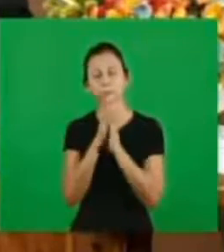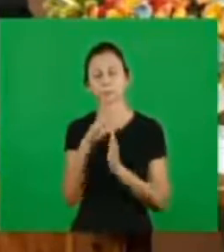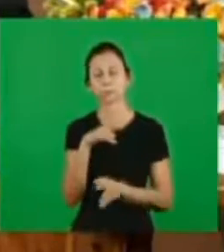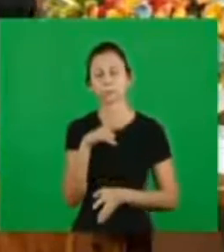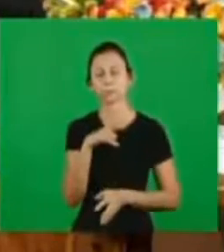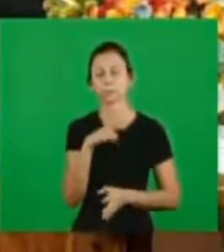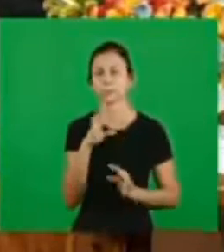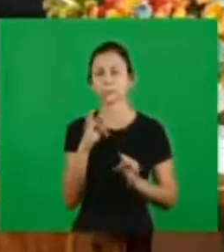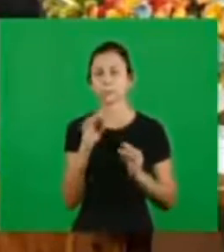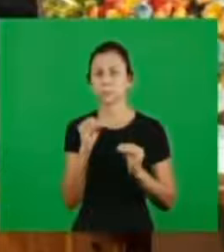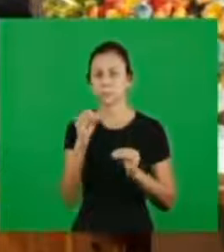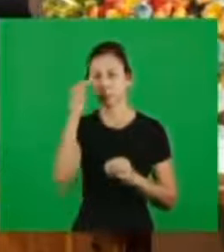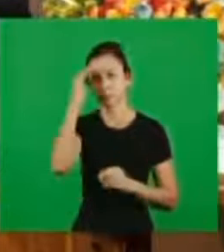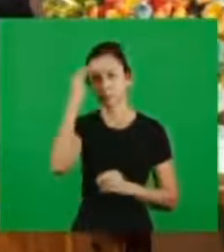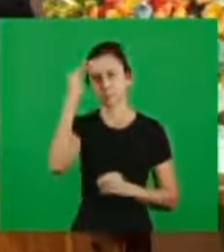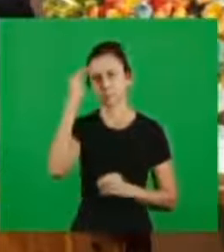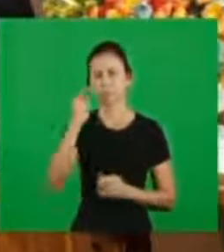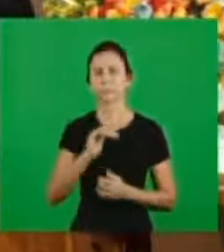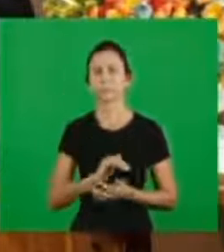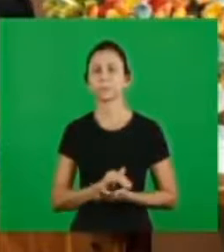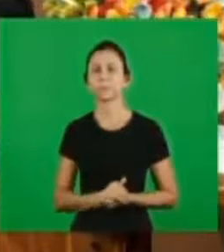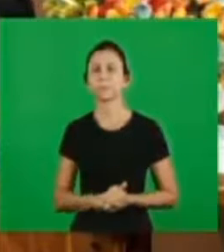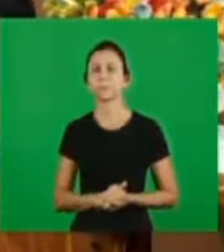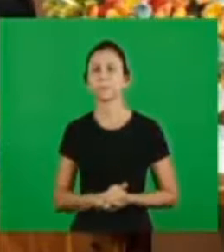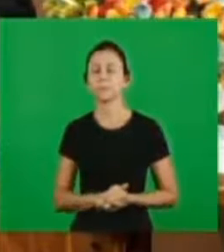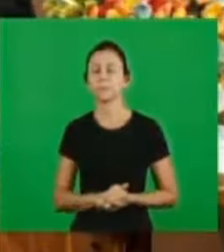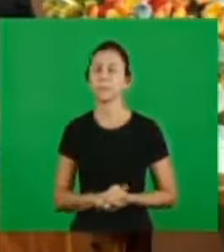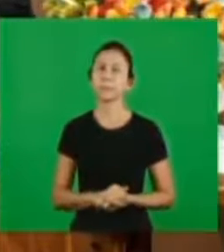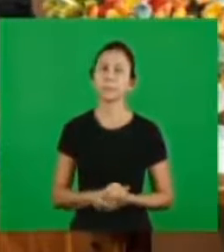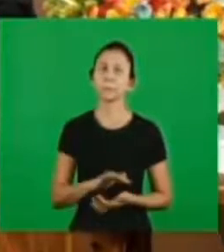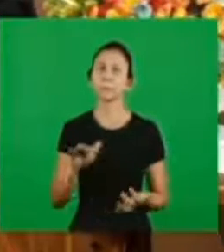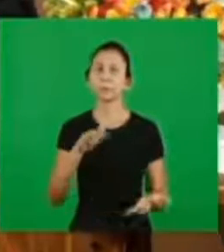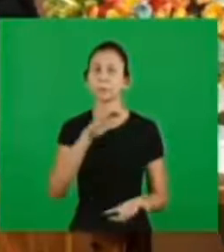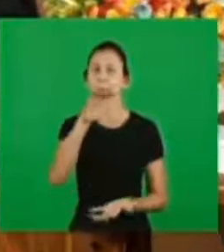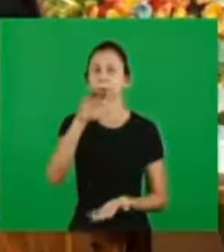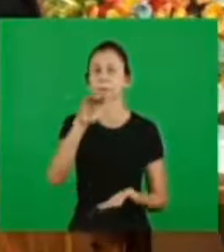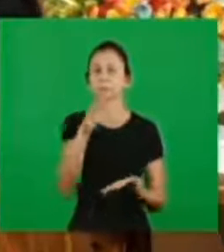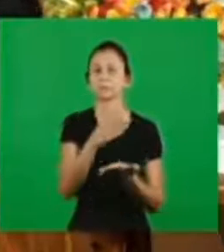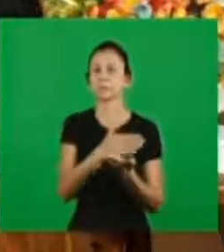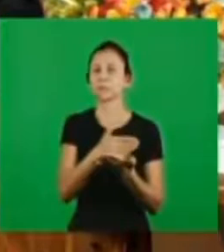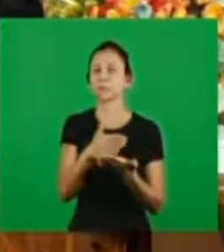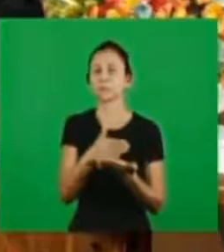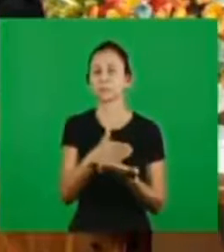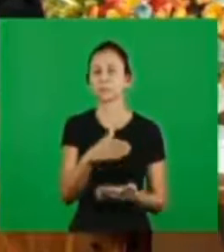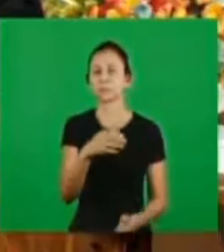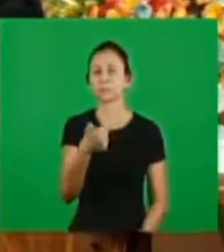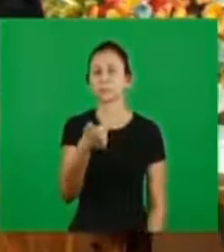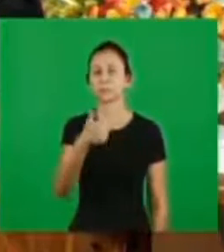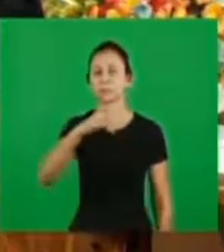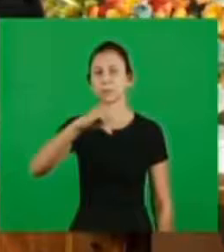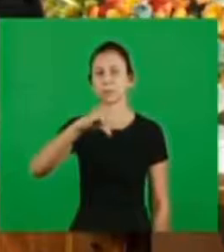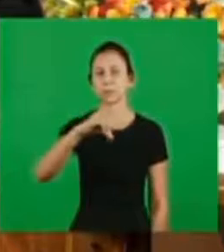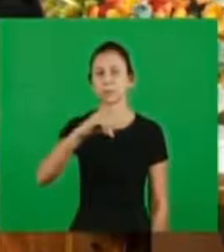about the silent prayer. You do everything. And then the satellite will enter at